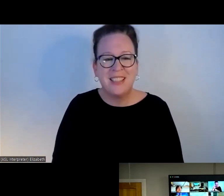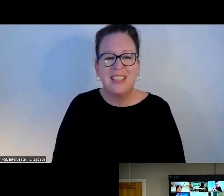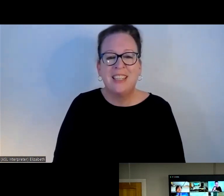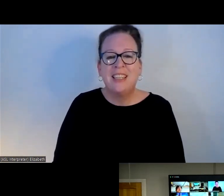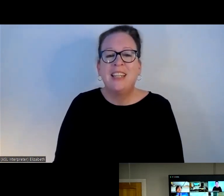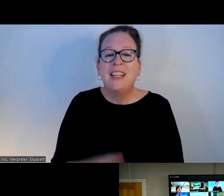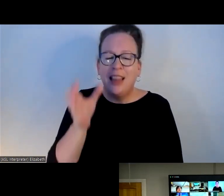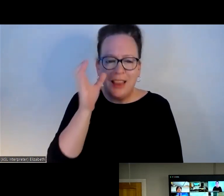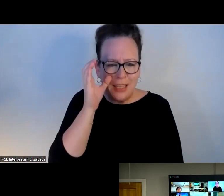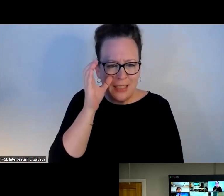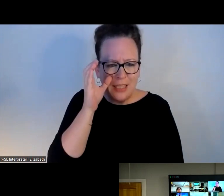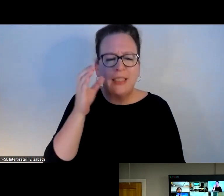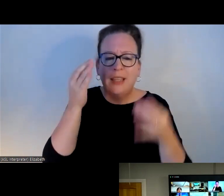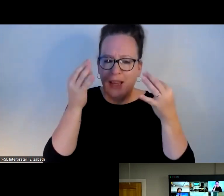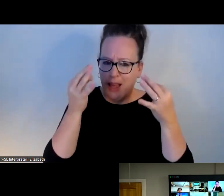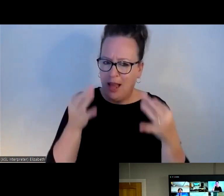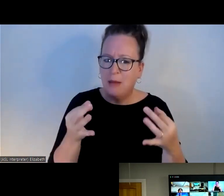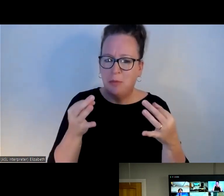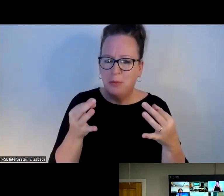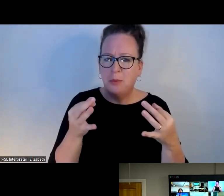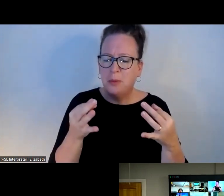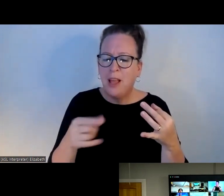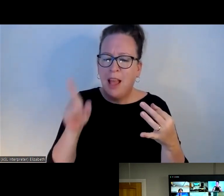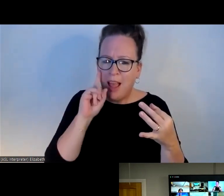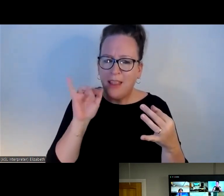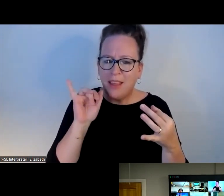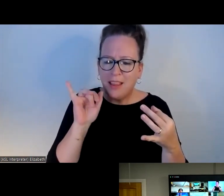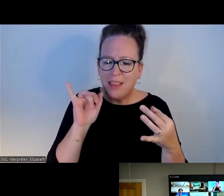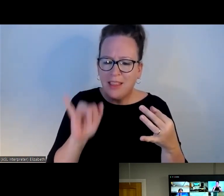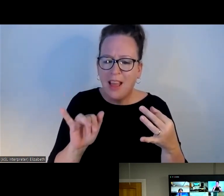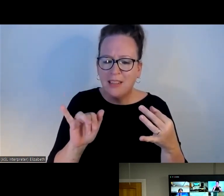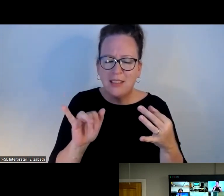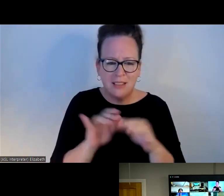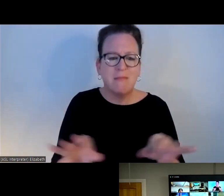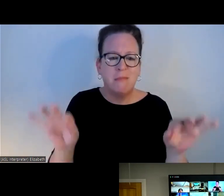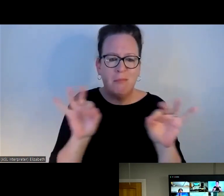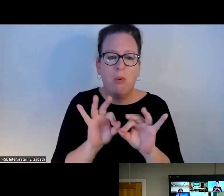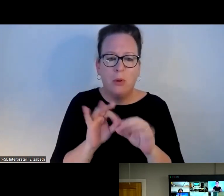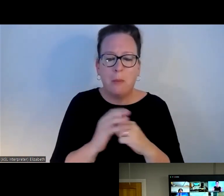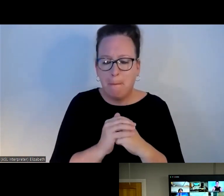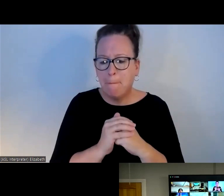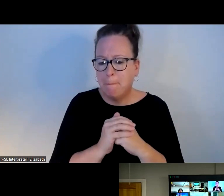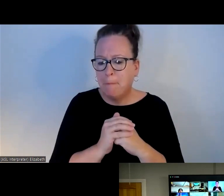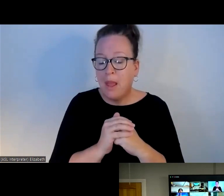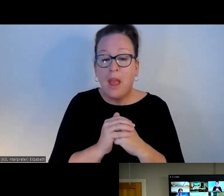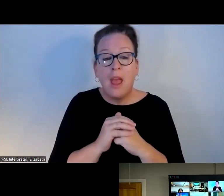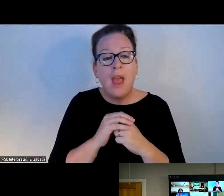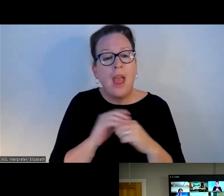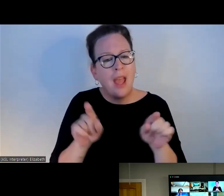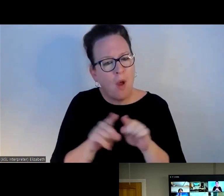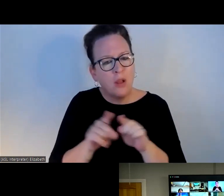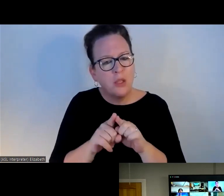Listening, absolutely. I think that's table stakes, and then moving beyond